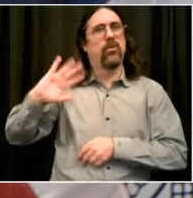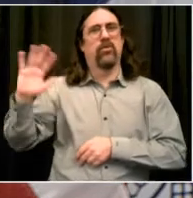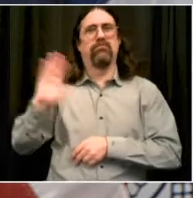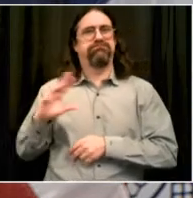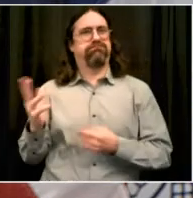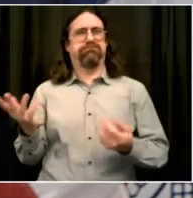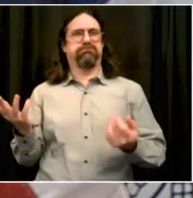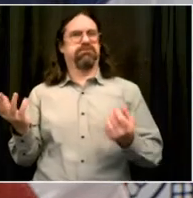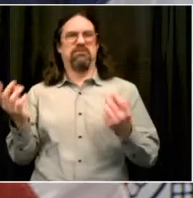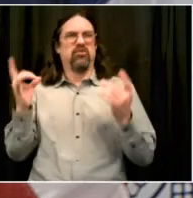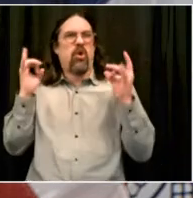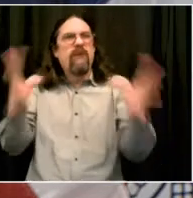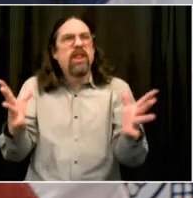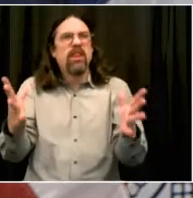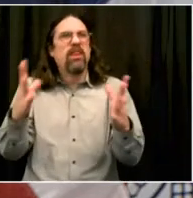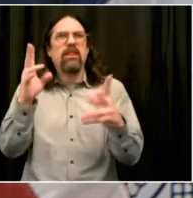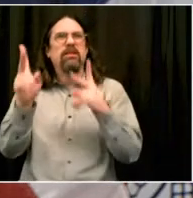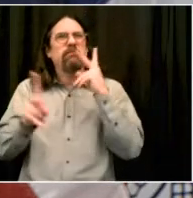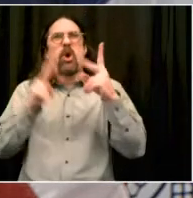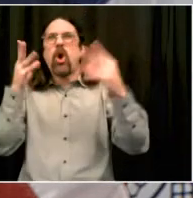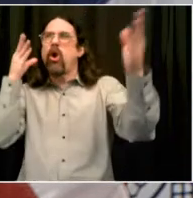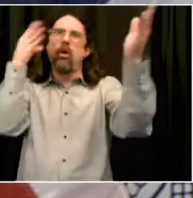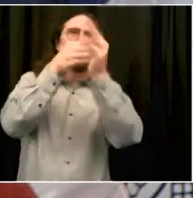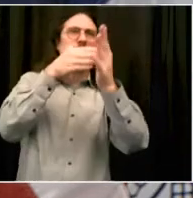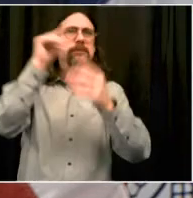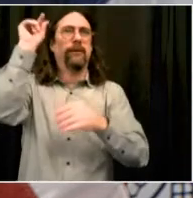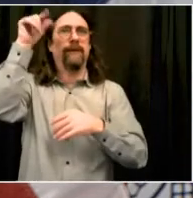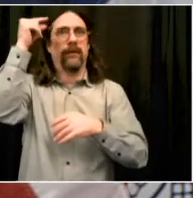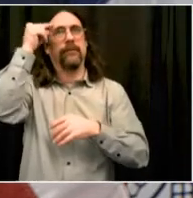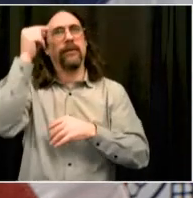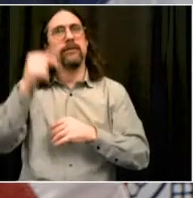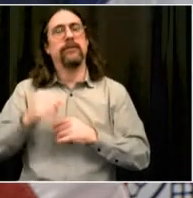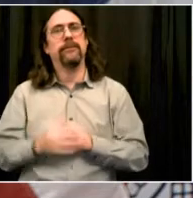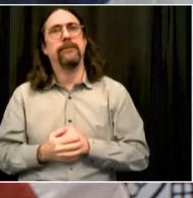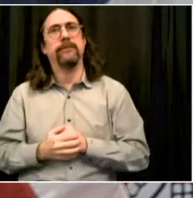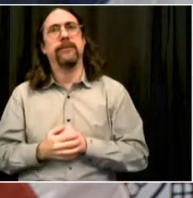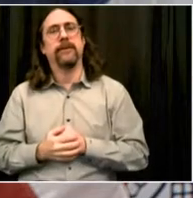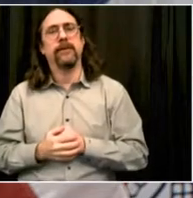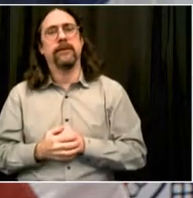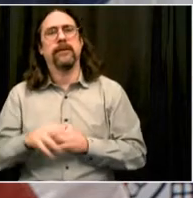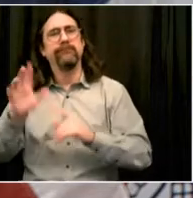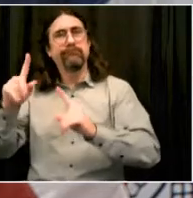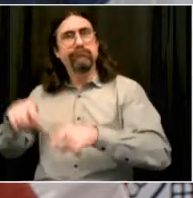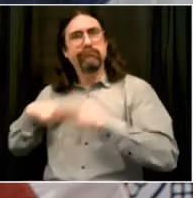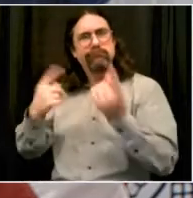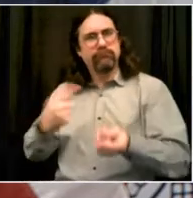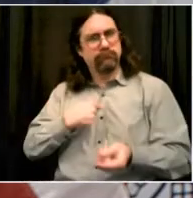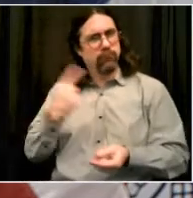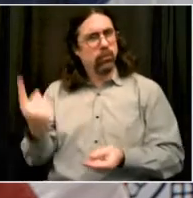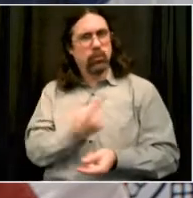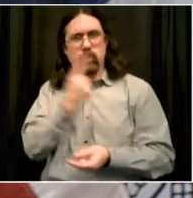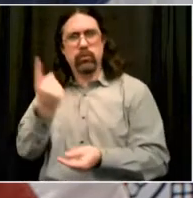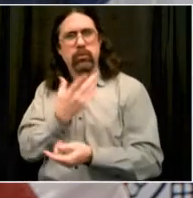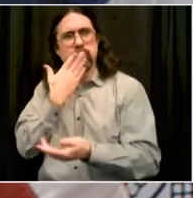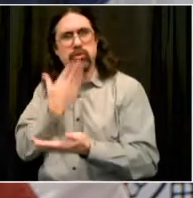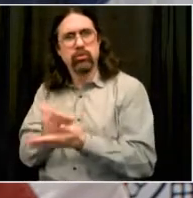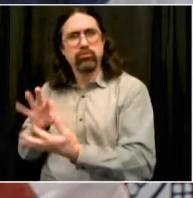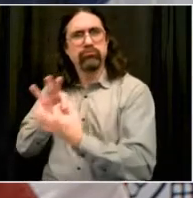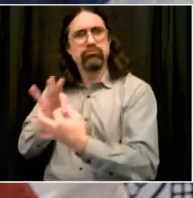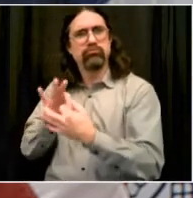people who care about the common good of the community. I saw that change, at least for some people, in the course of these last few